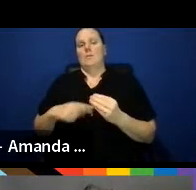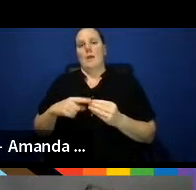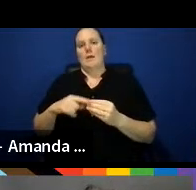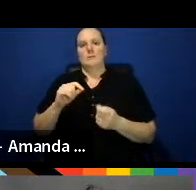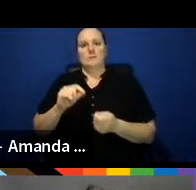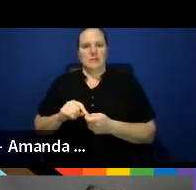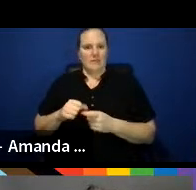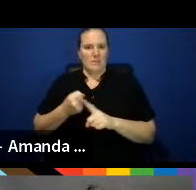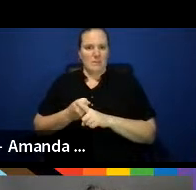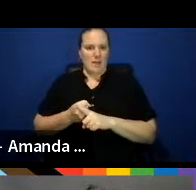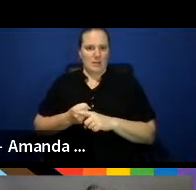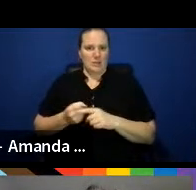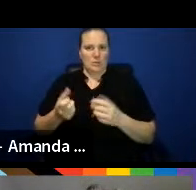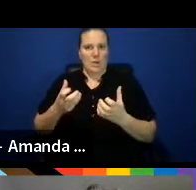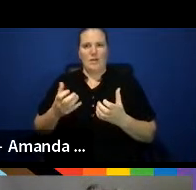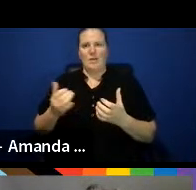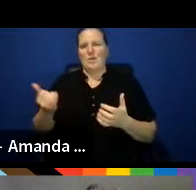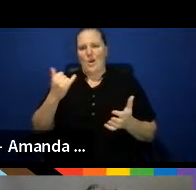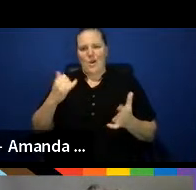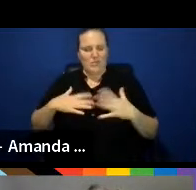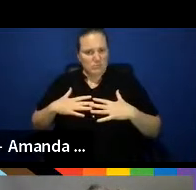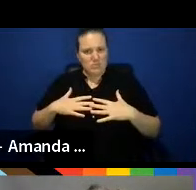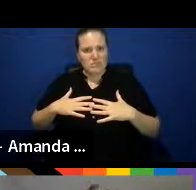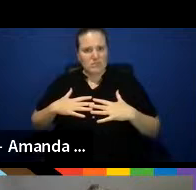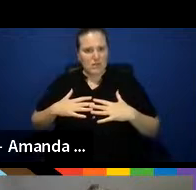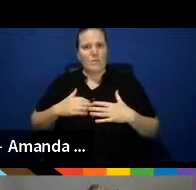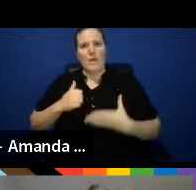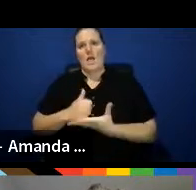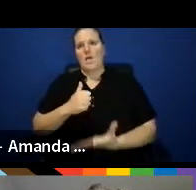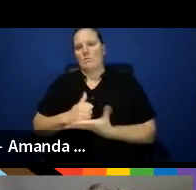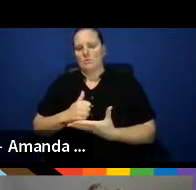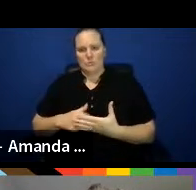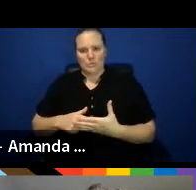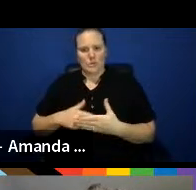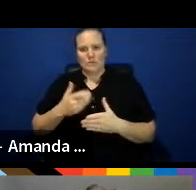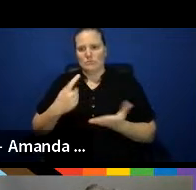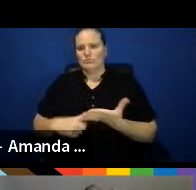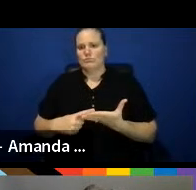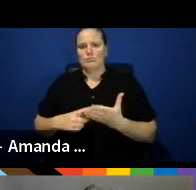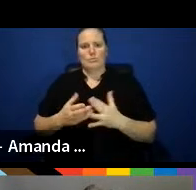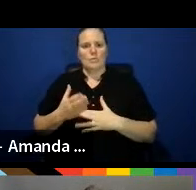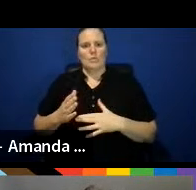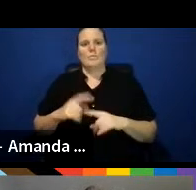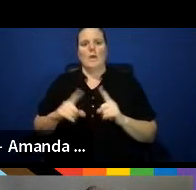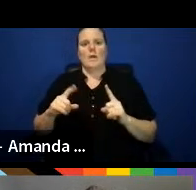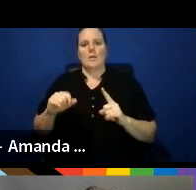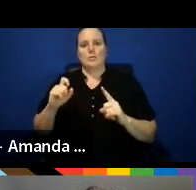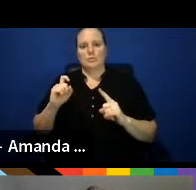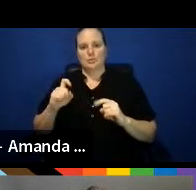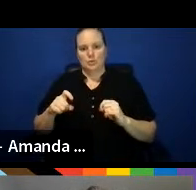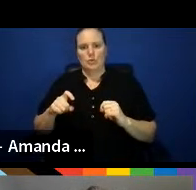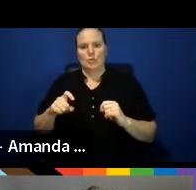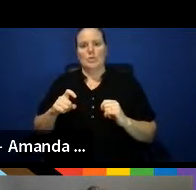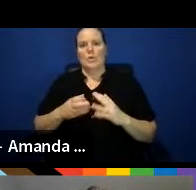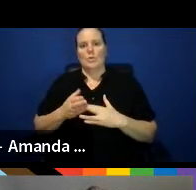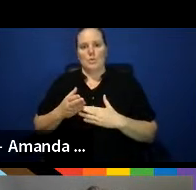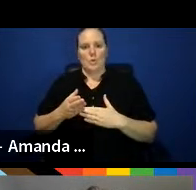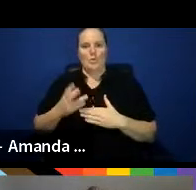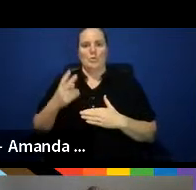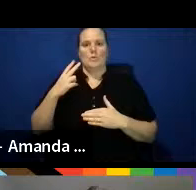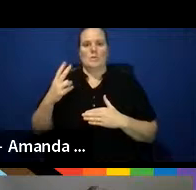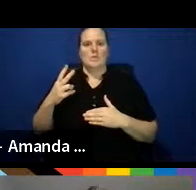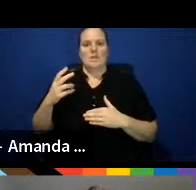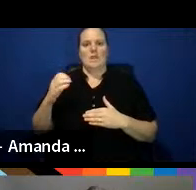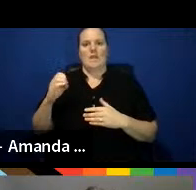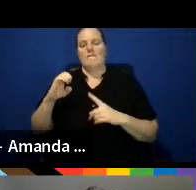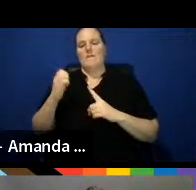specific impacts you're looking for, give us a call. We can help. We can walk through it with you. But you should be able to go through and see, the